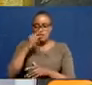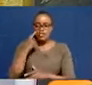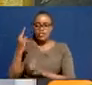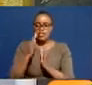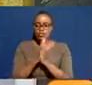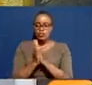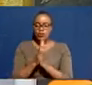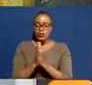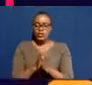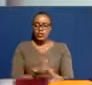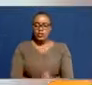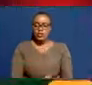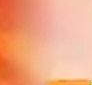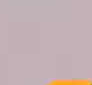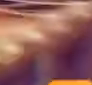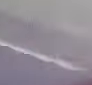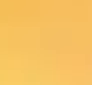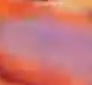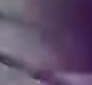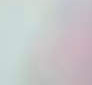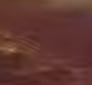story.